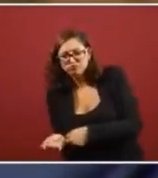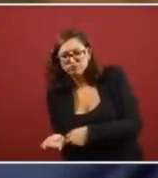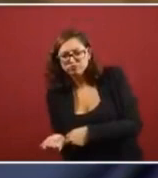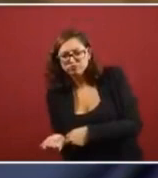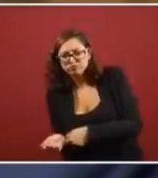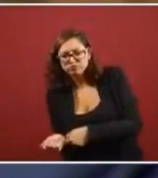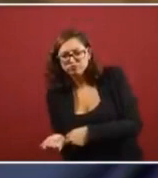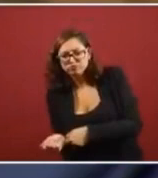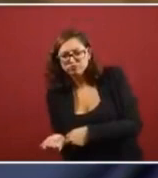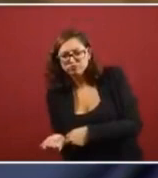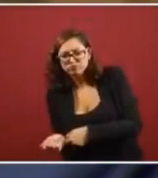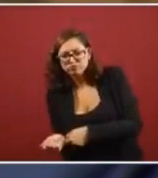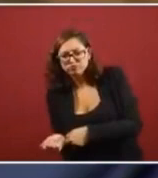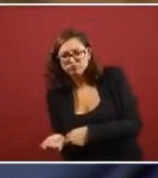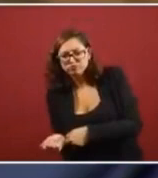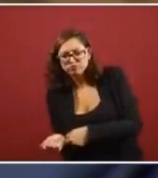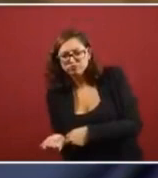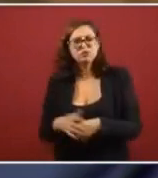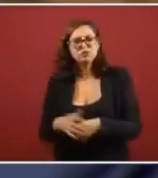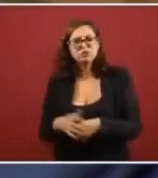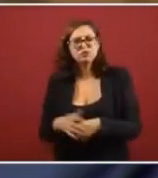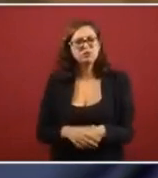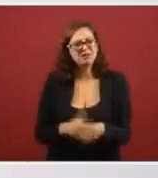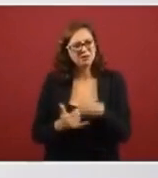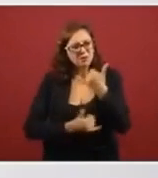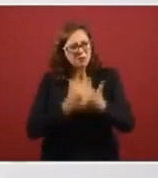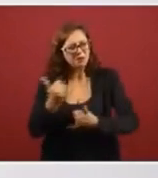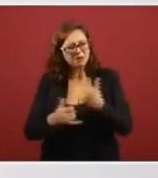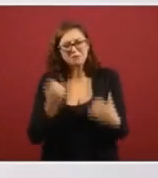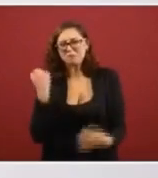this has come to an end